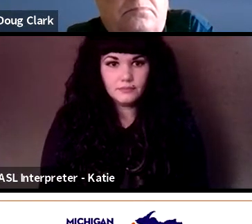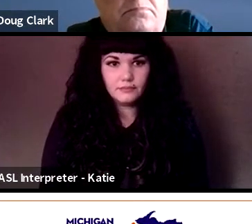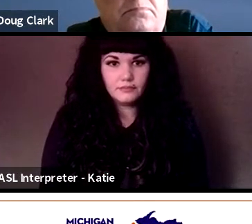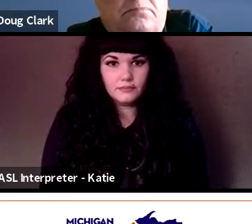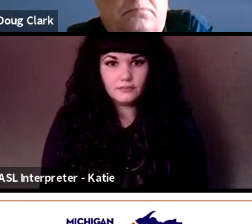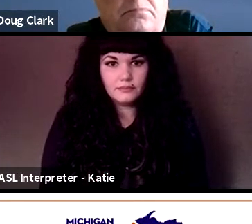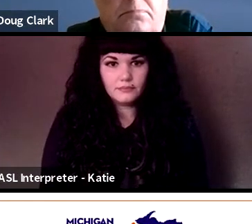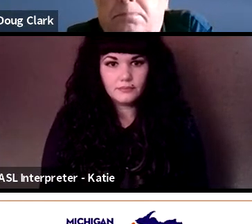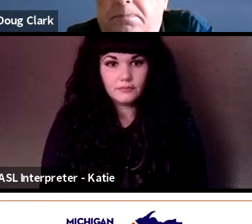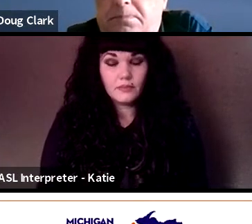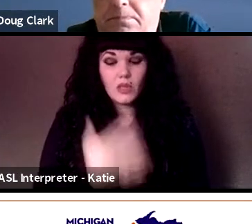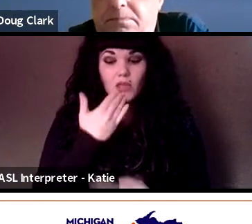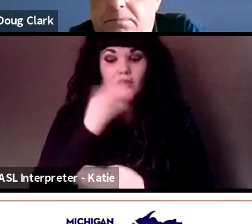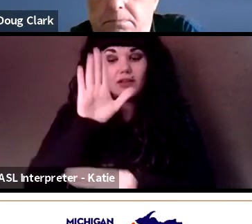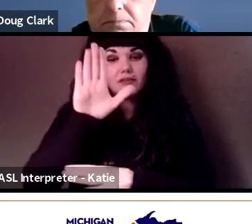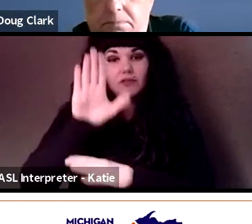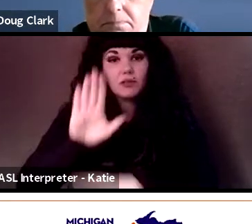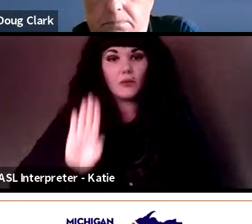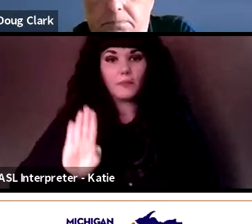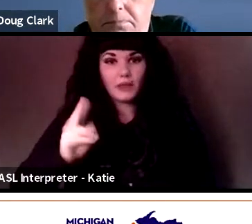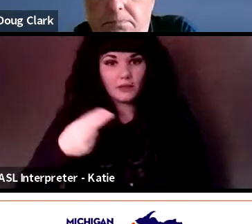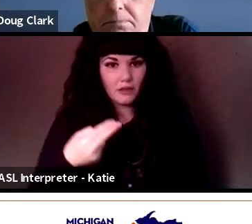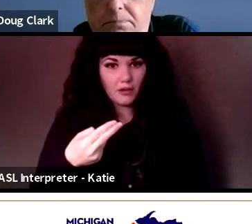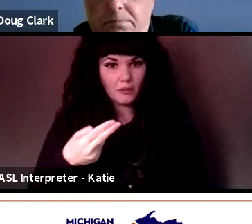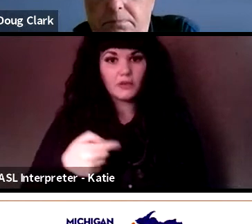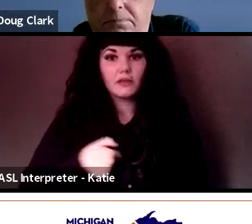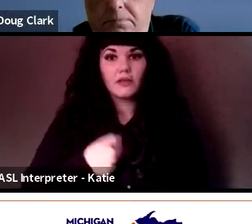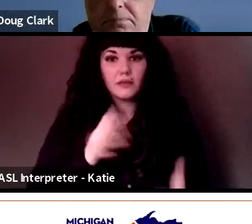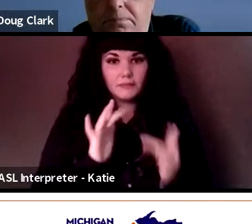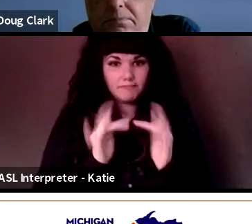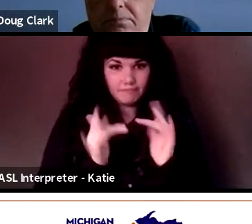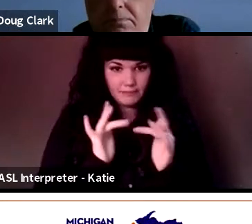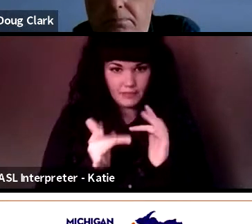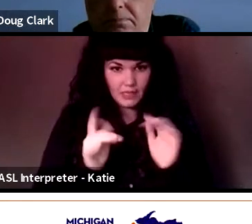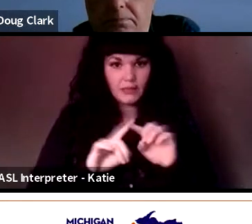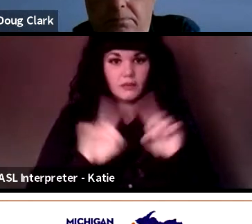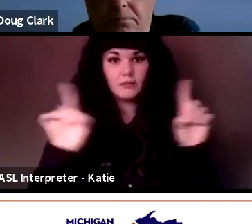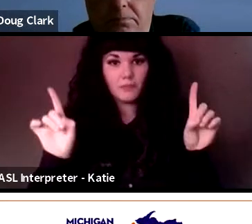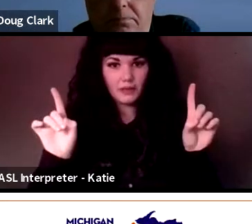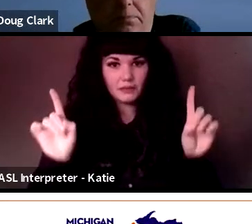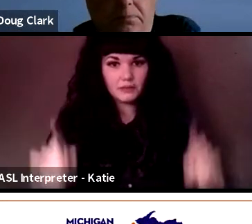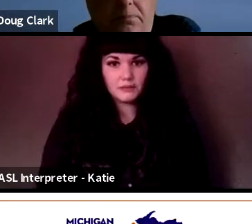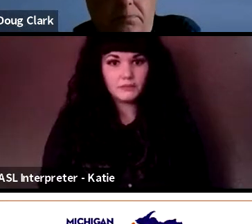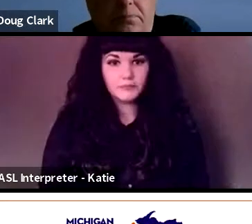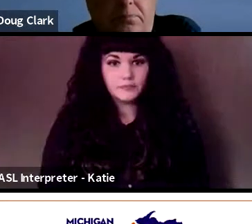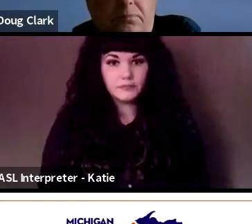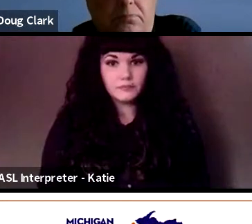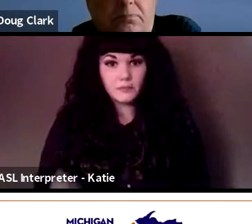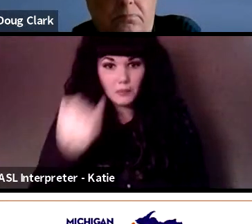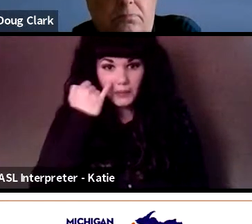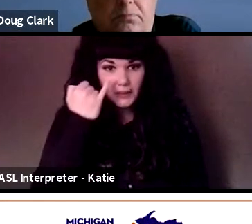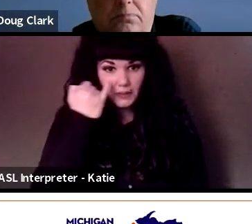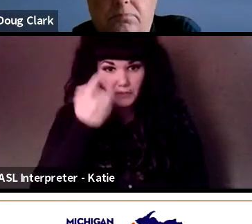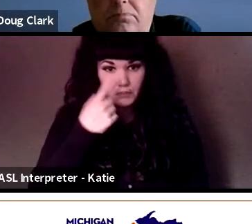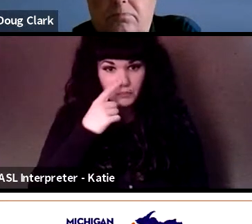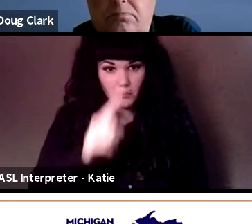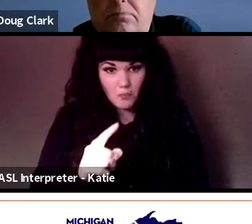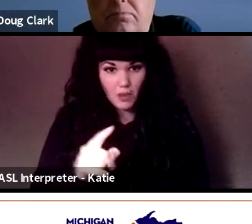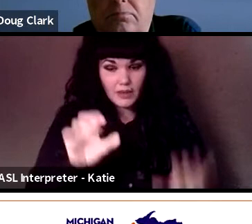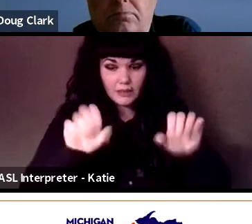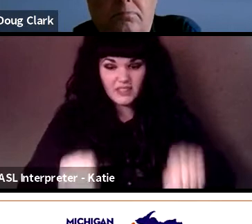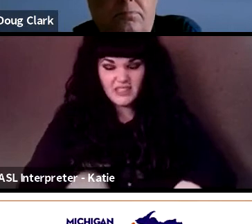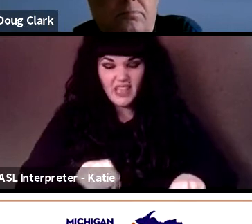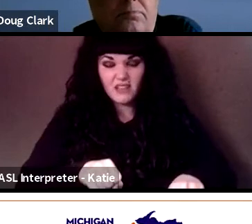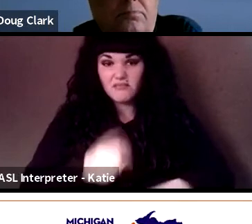Good afternoon, Benton Harbor. I am virtual, but I would like everyone to make their way to their seats if